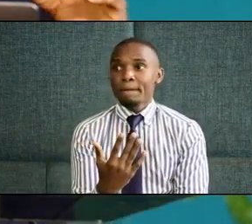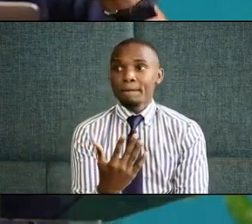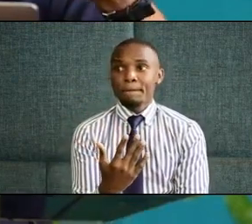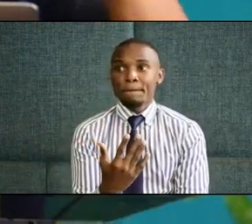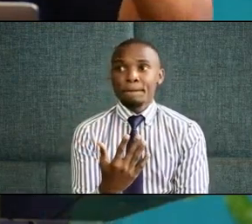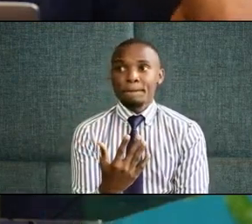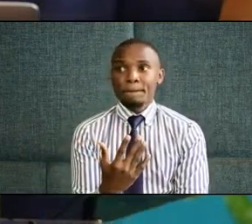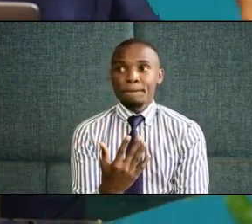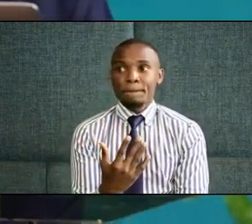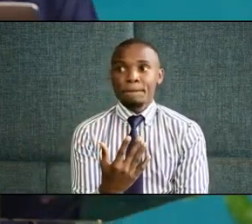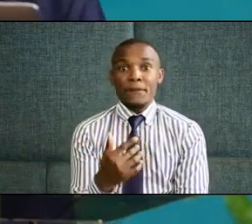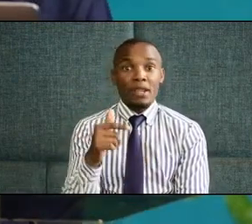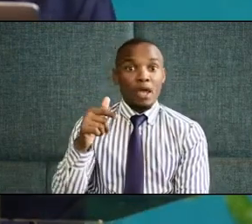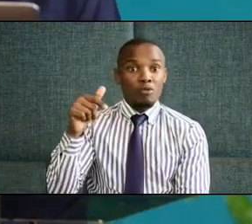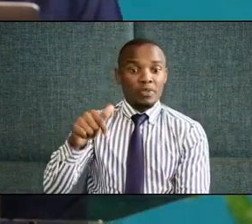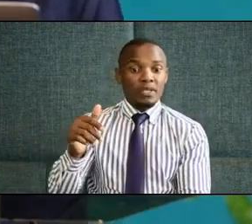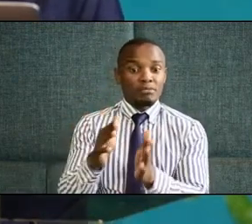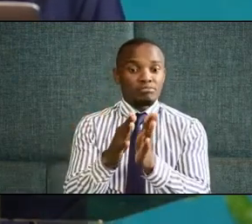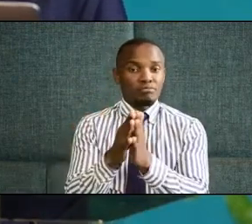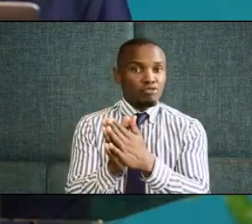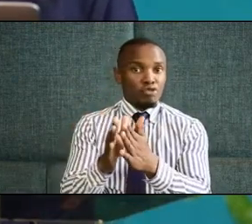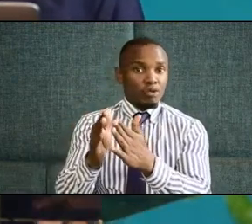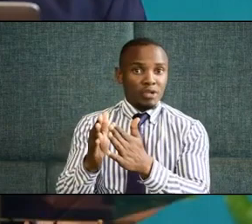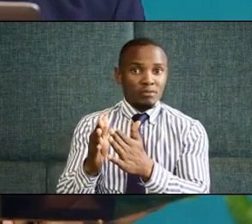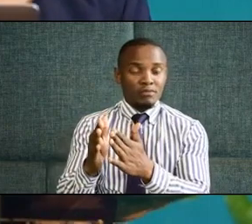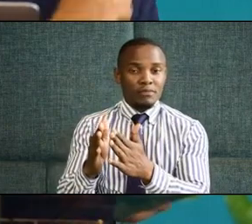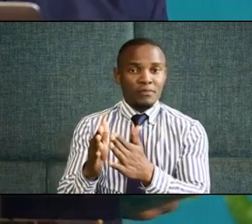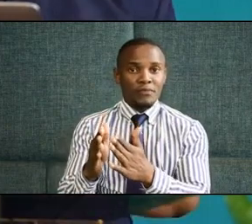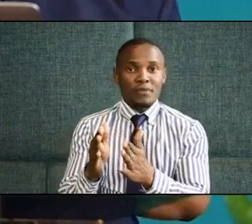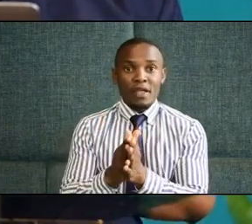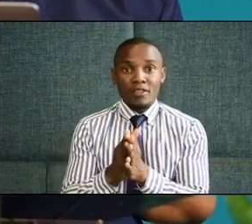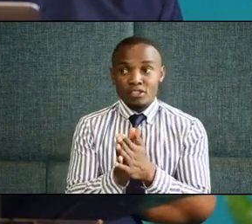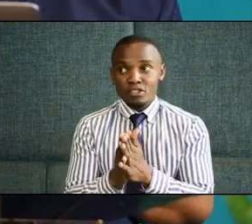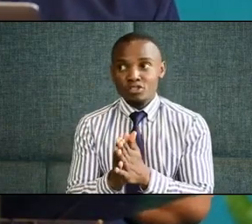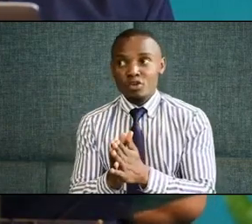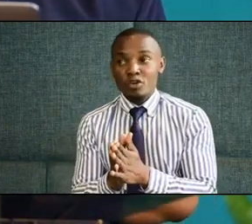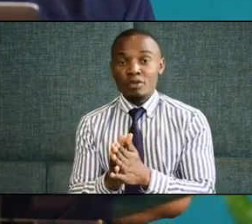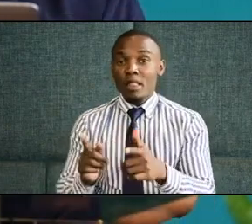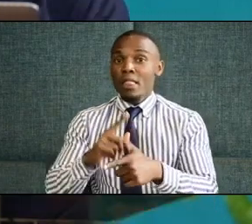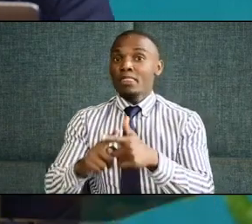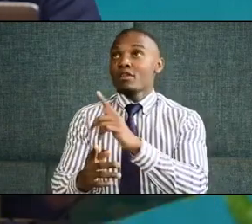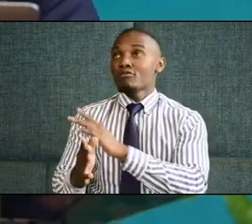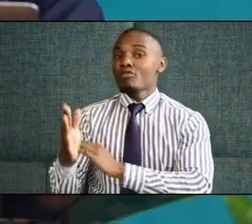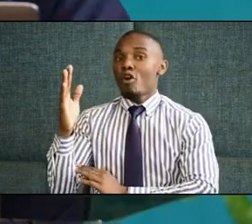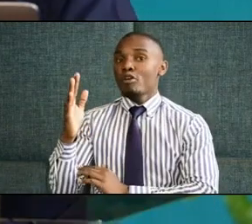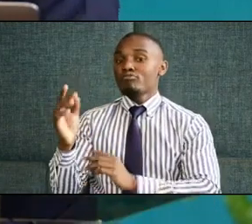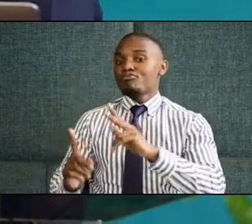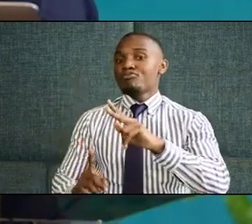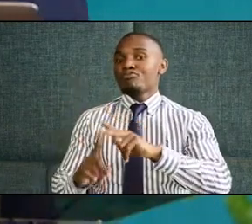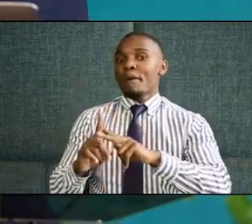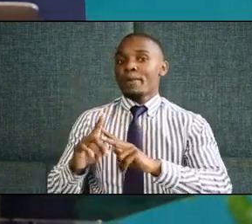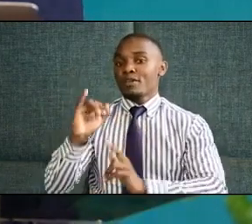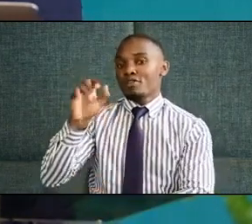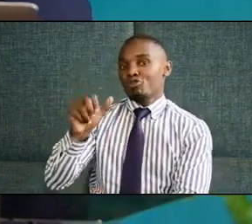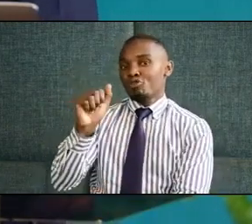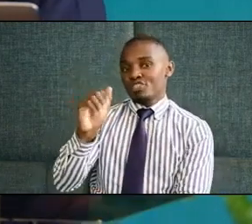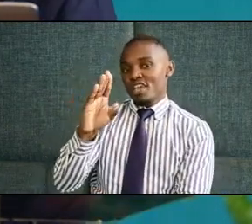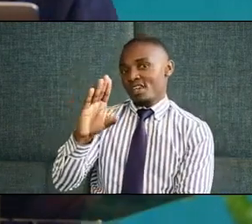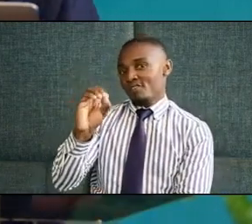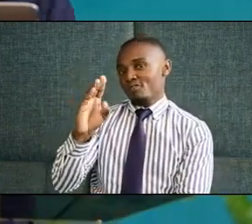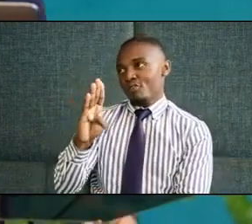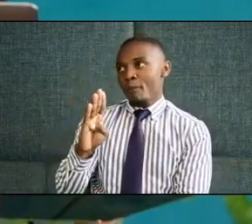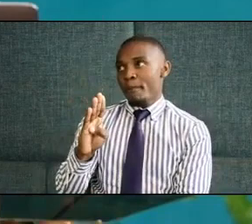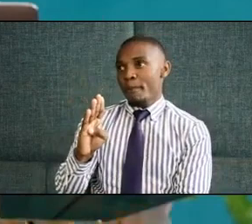It was this background that God appeared to Jacob. "I can't go